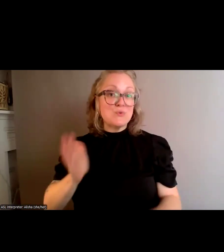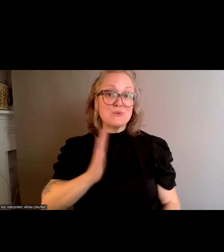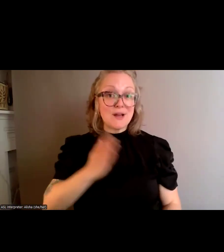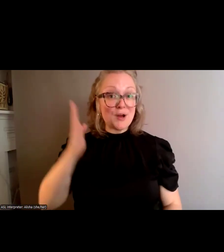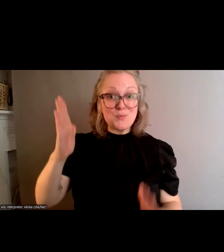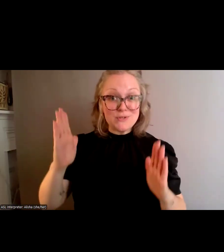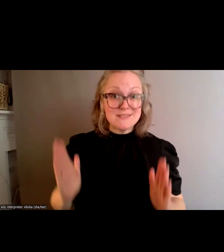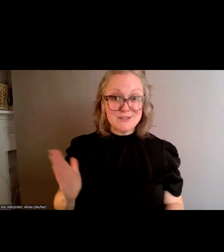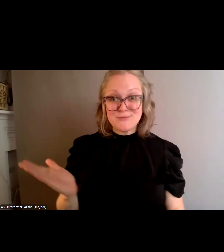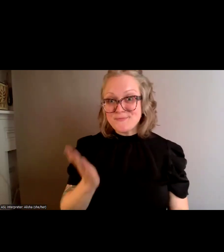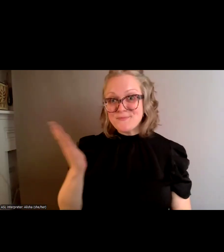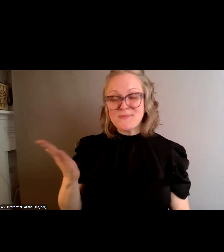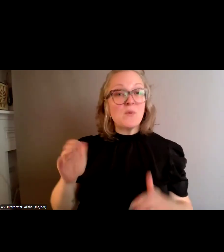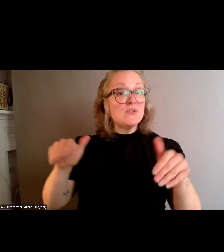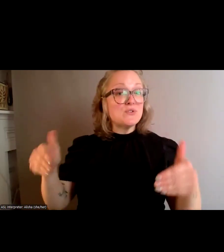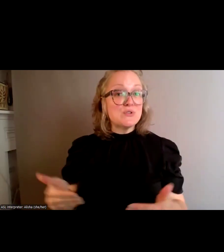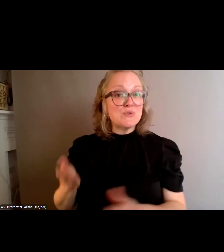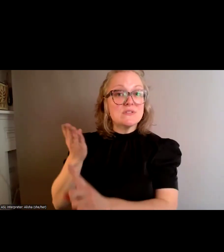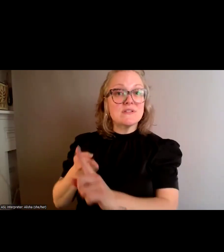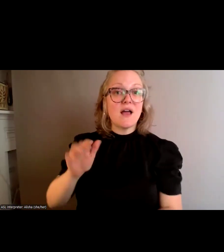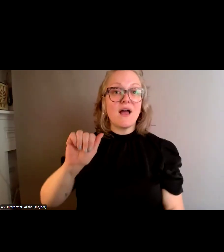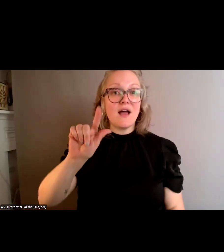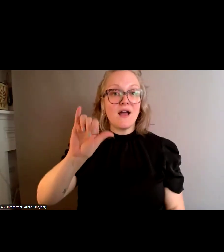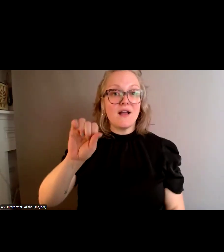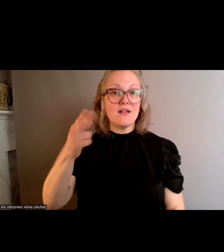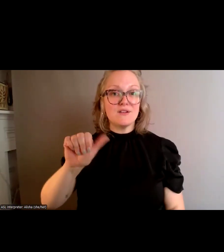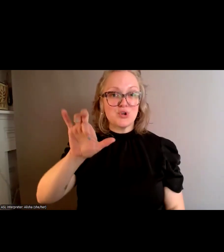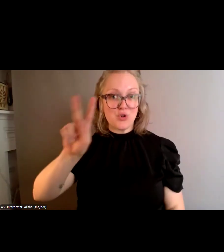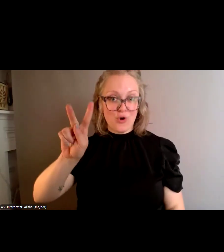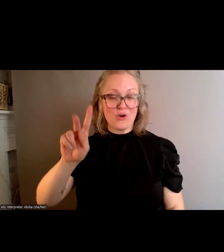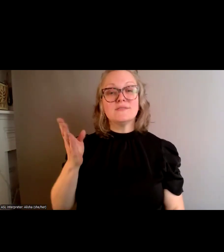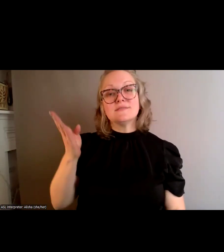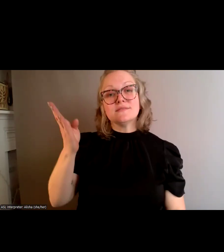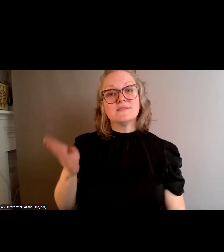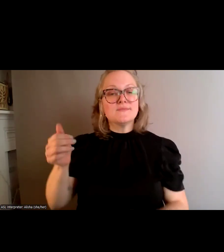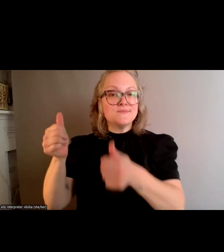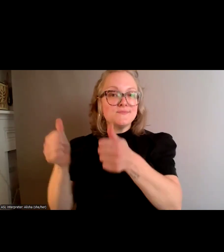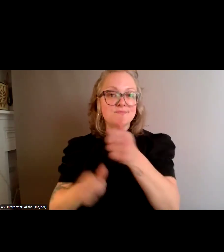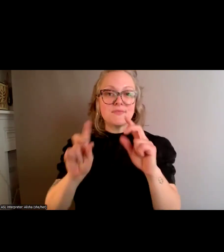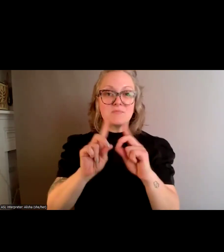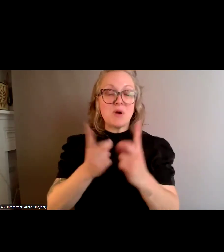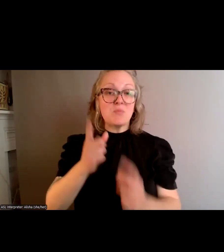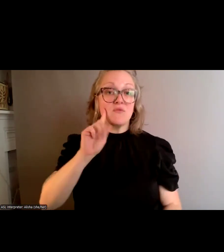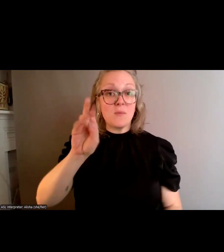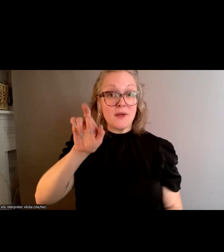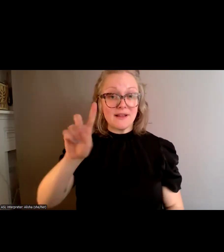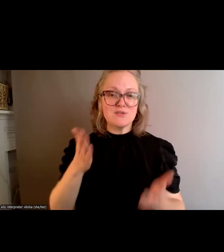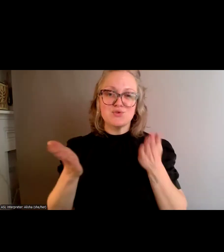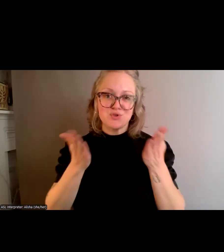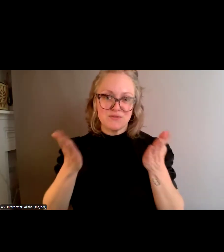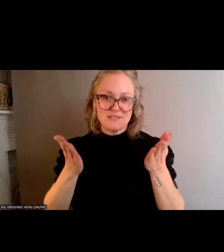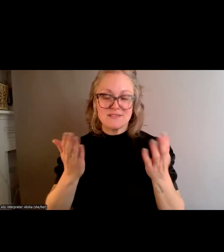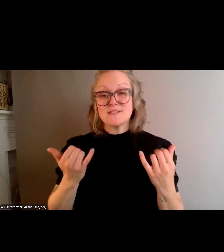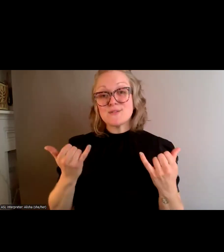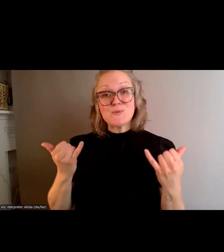today. I would like to introduce Alicia Clark. Alicia is with the Department for Medicaid Services. I'm